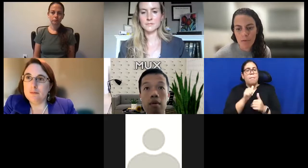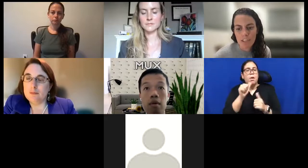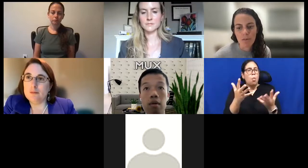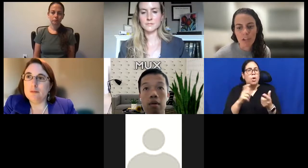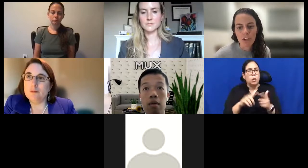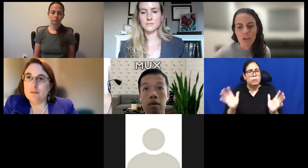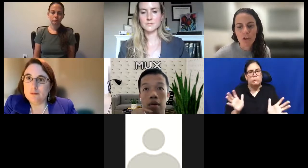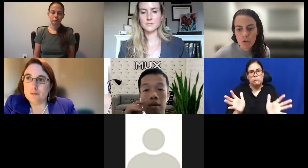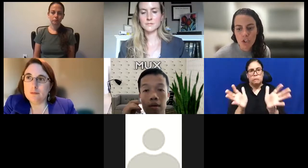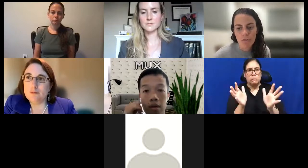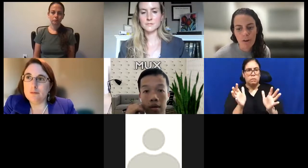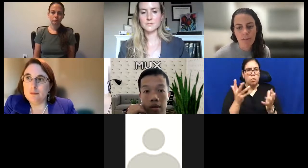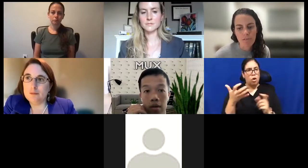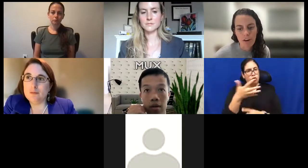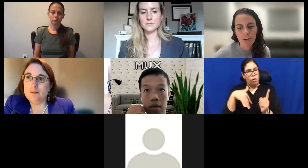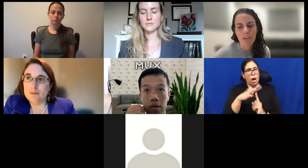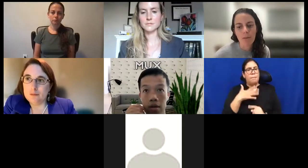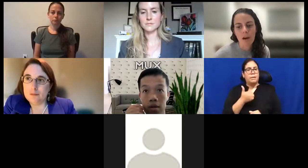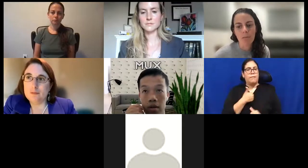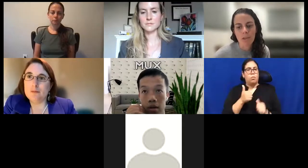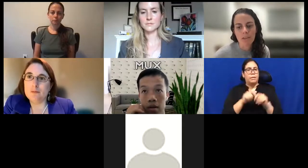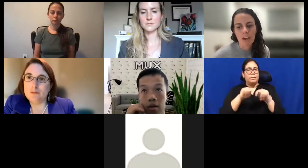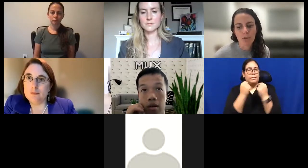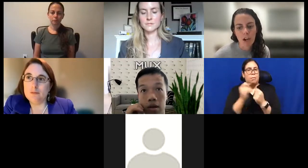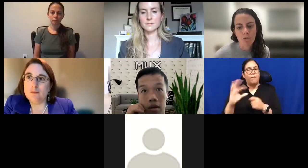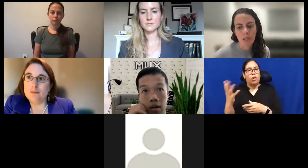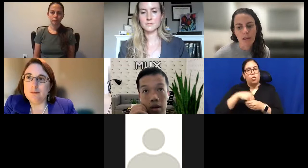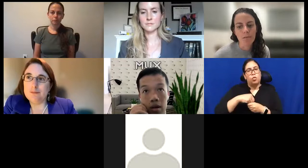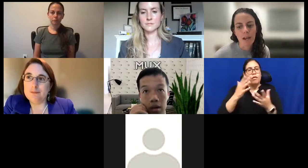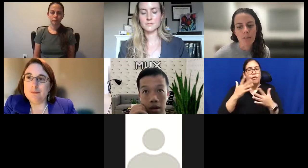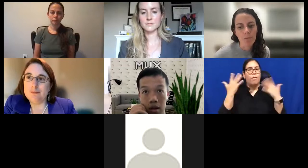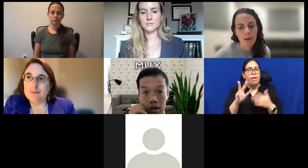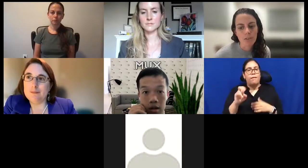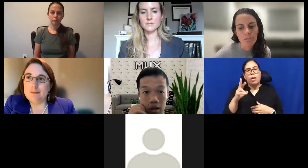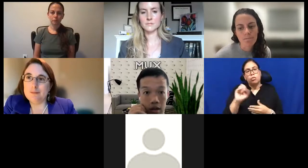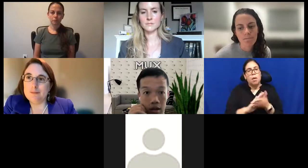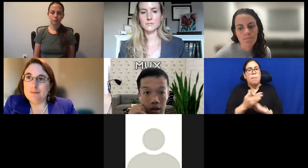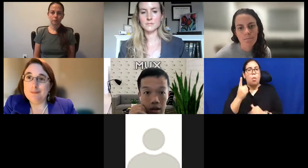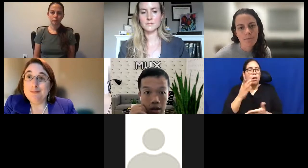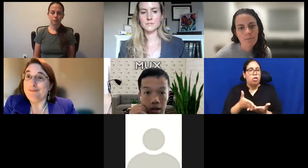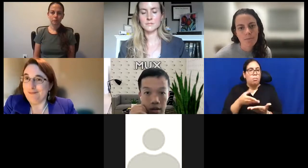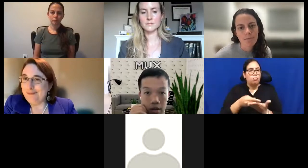myself with a team of inclusion-friendly vendors and become a one-stop shop, lending, buying, repairs.